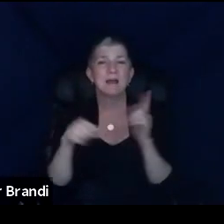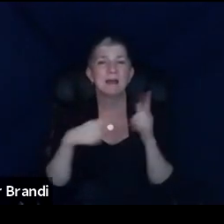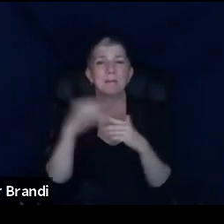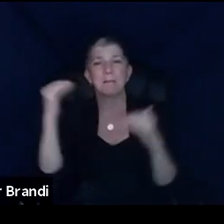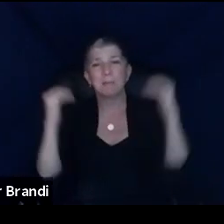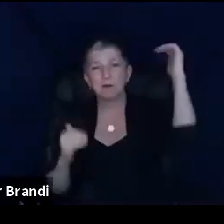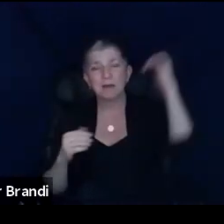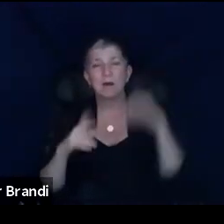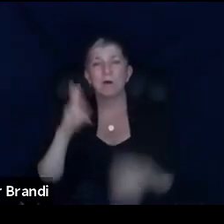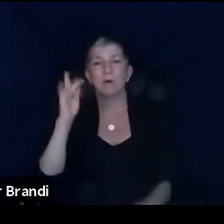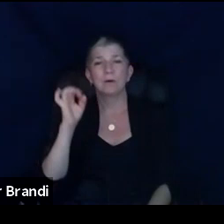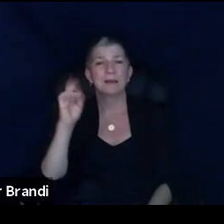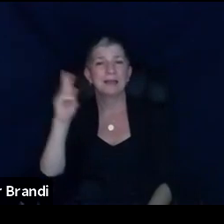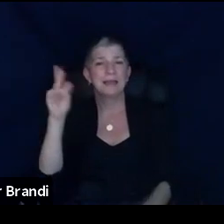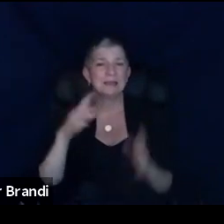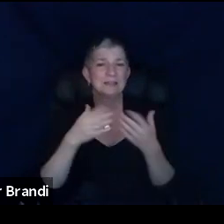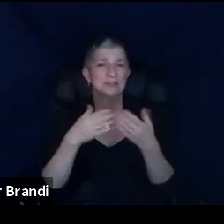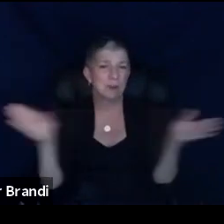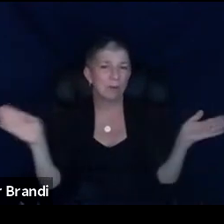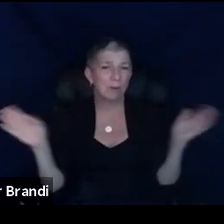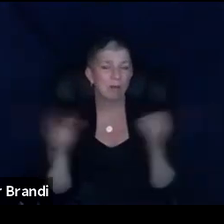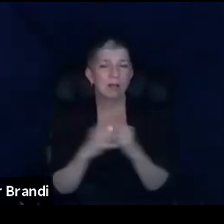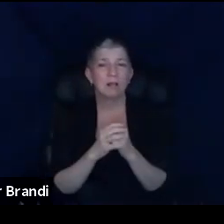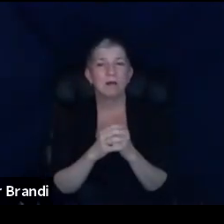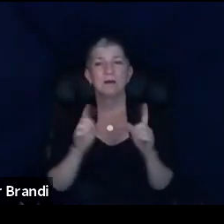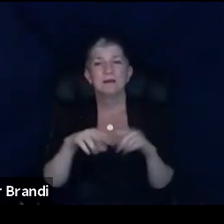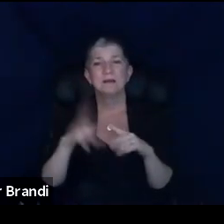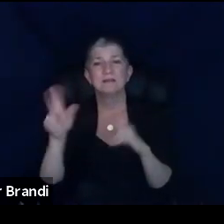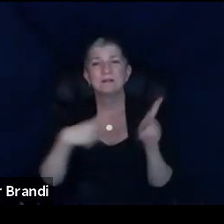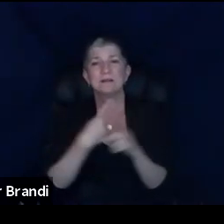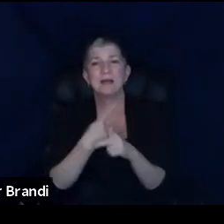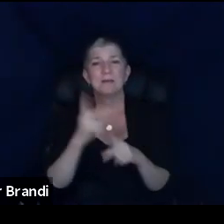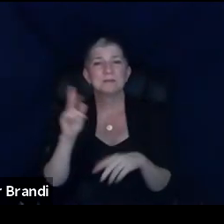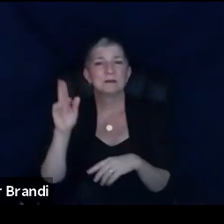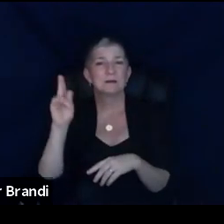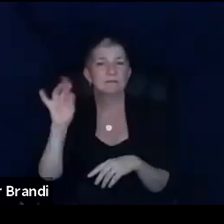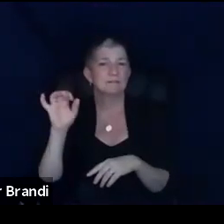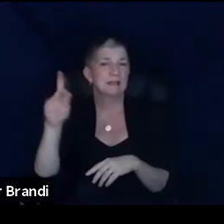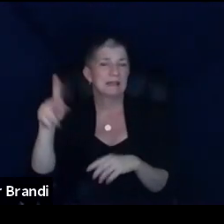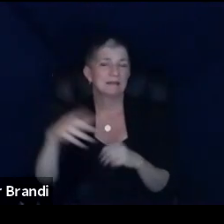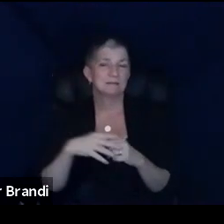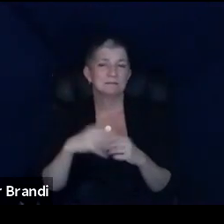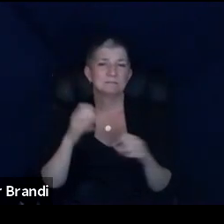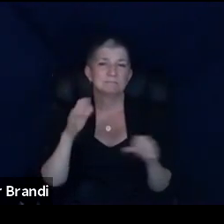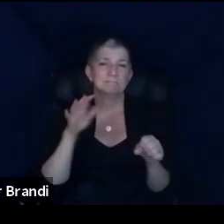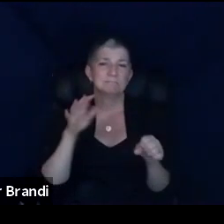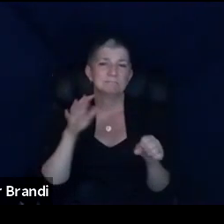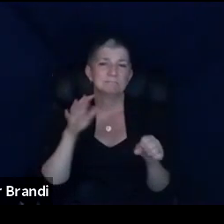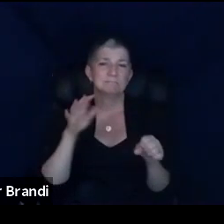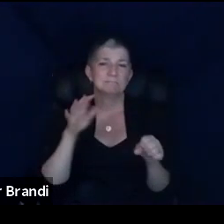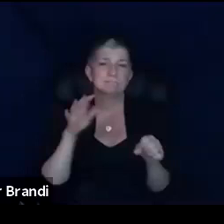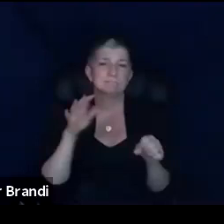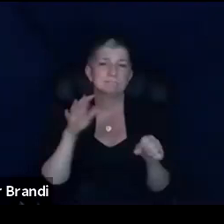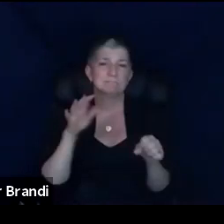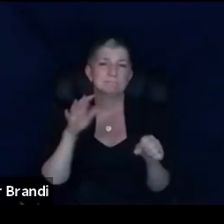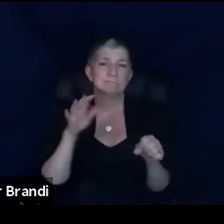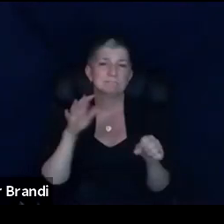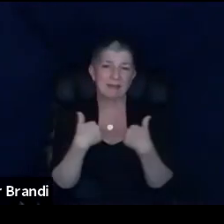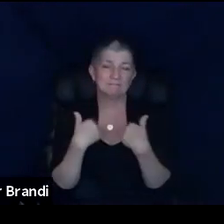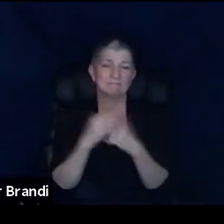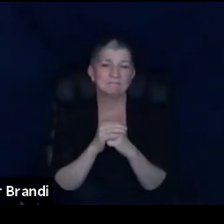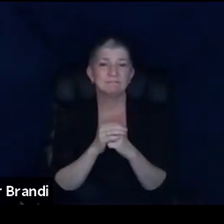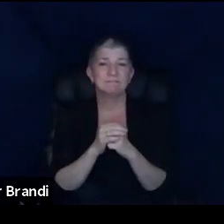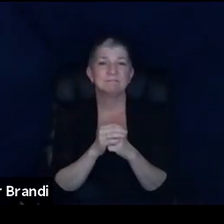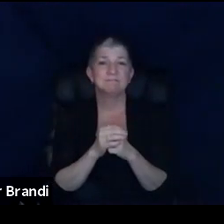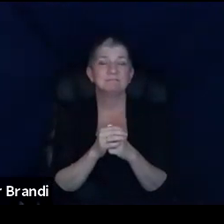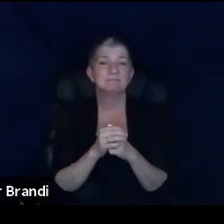or kink in general or different types of kinks. We have tons of resources, and you can also just chat up anybody who works